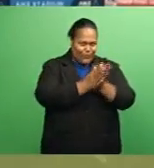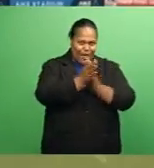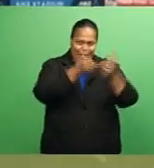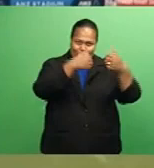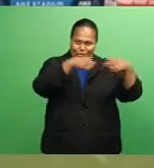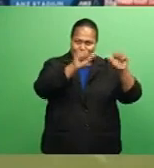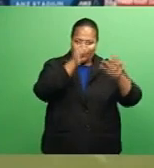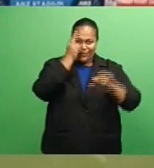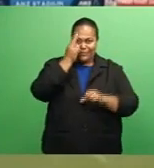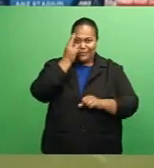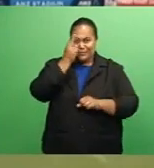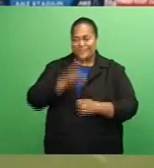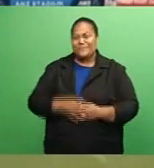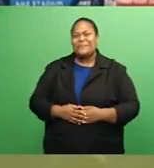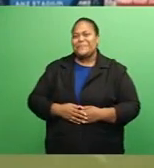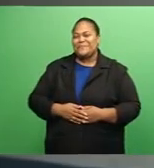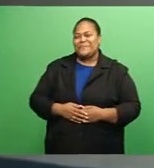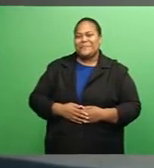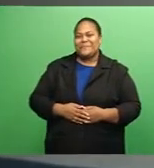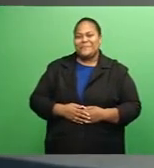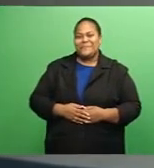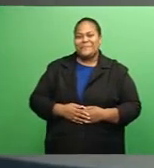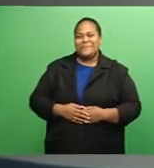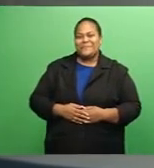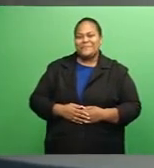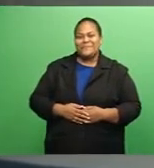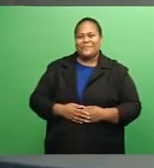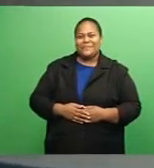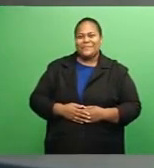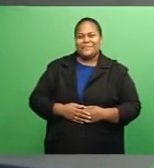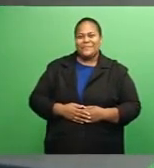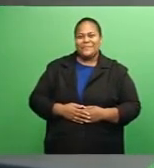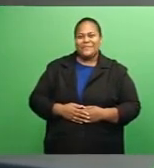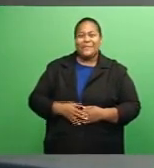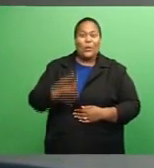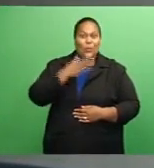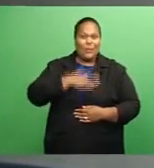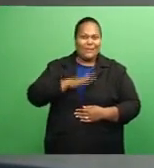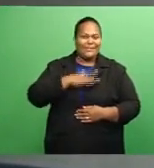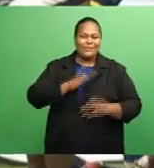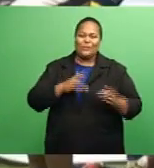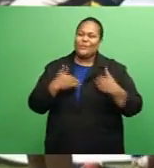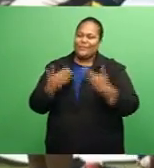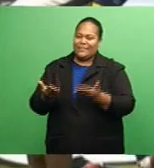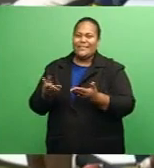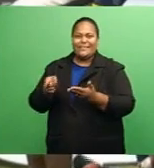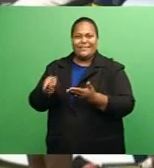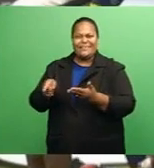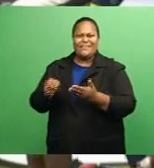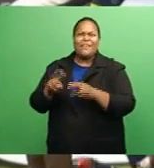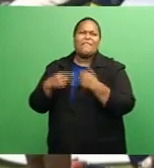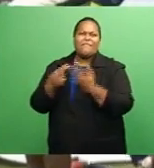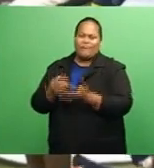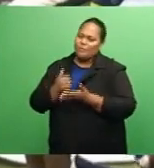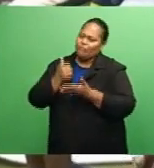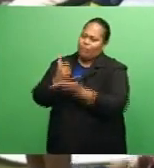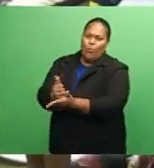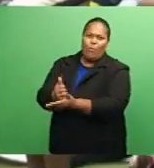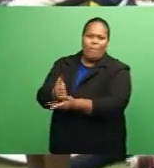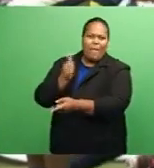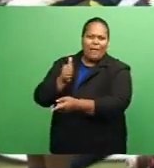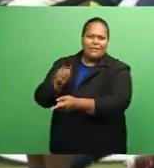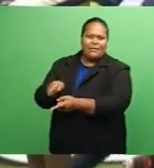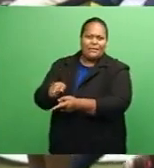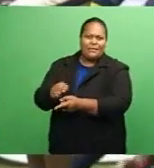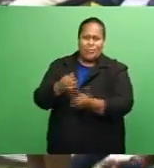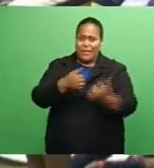And to give back to the family for their support and everything they